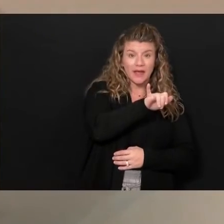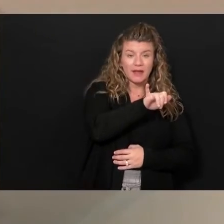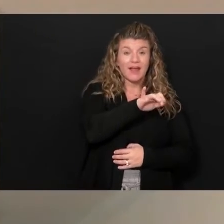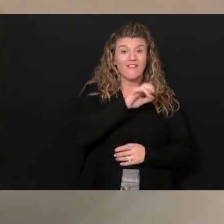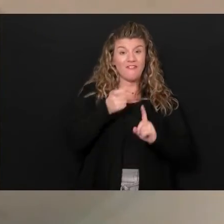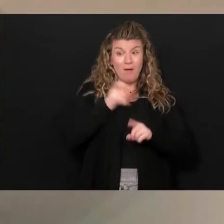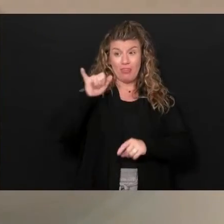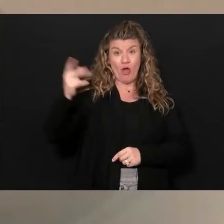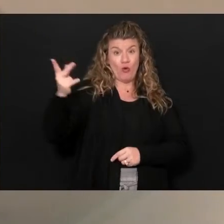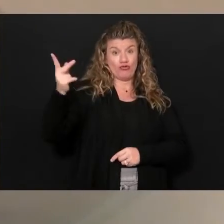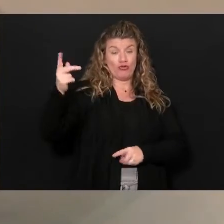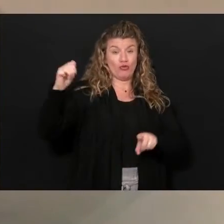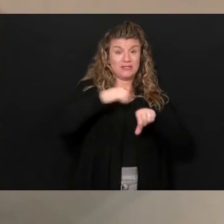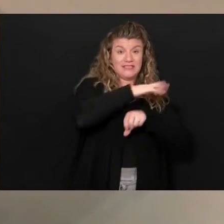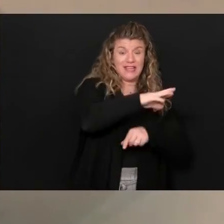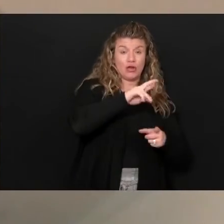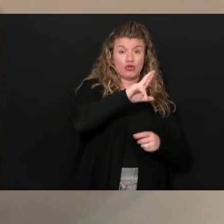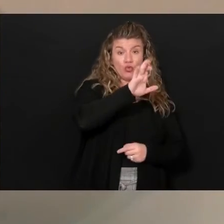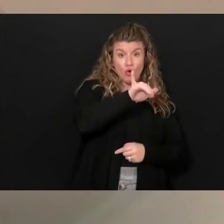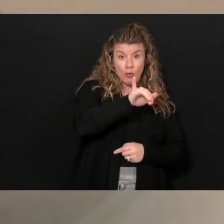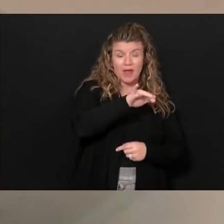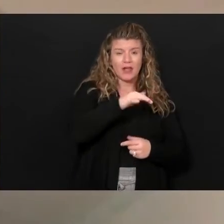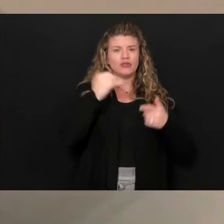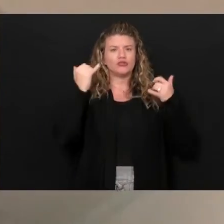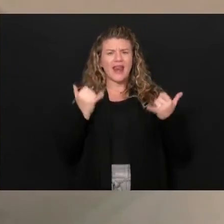started to create a bit of